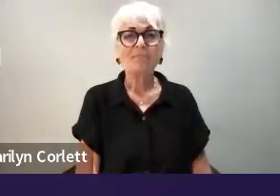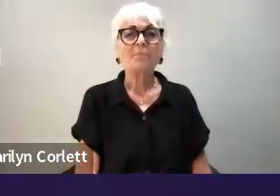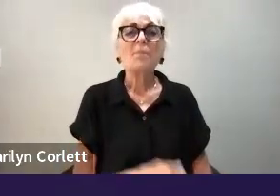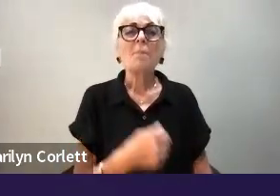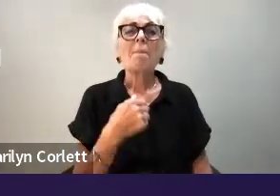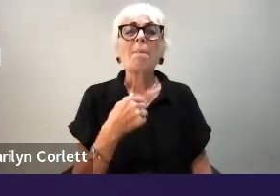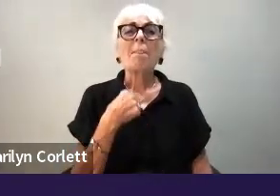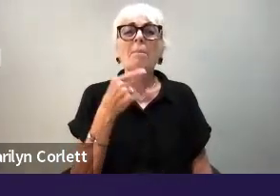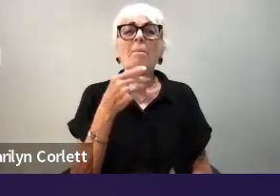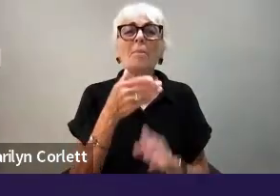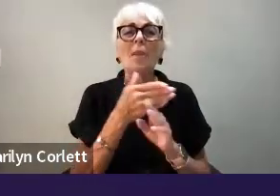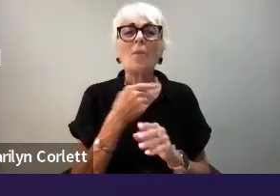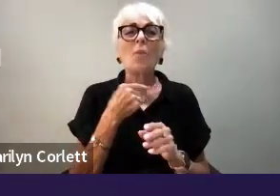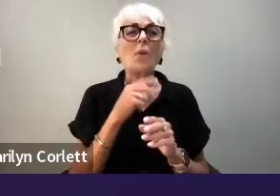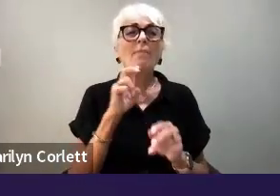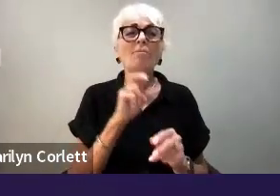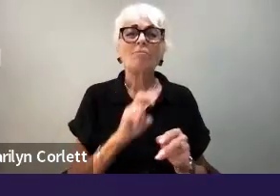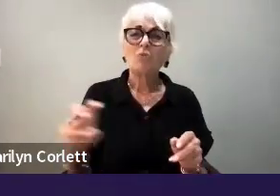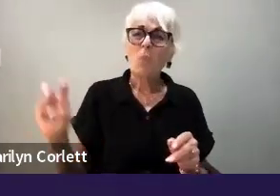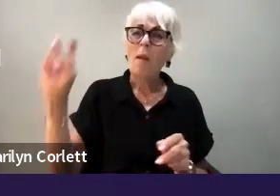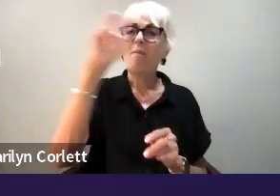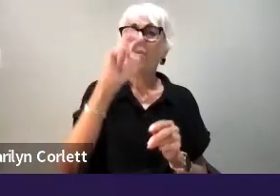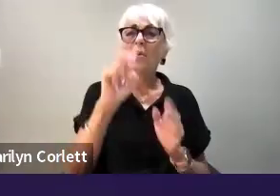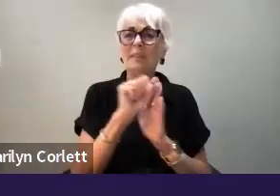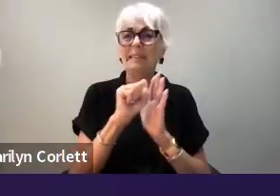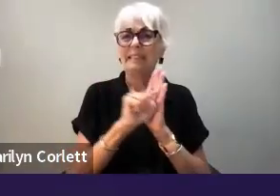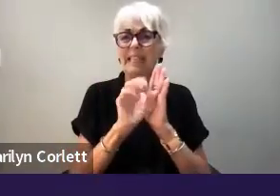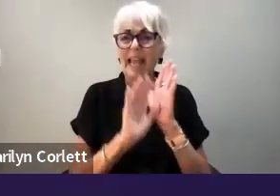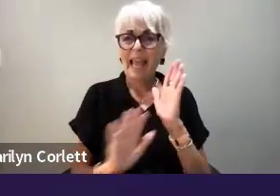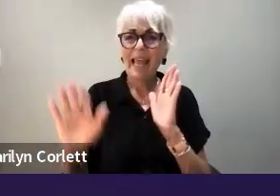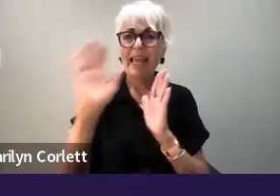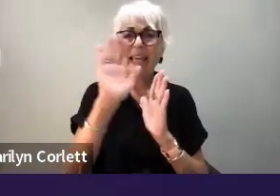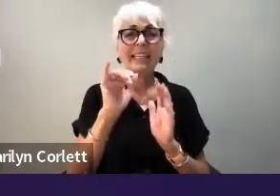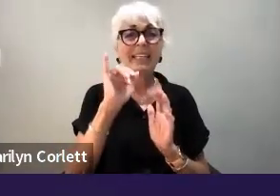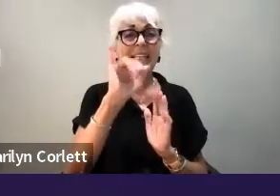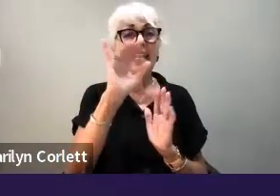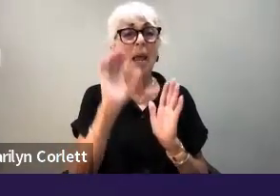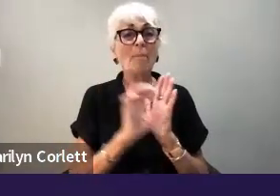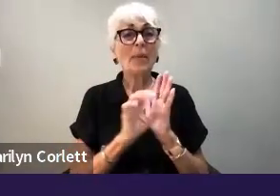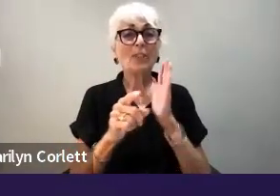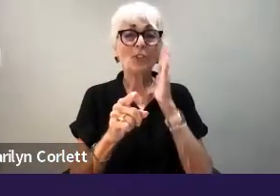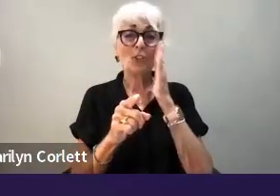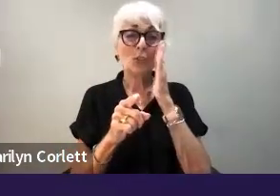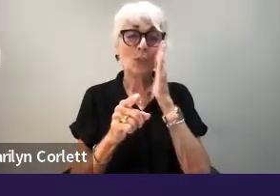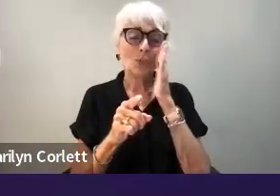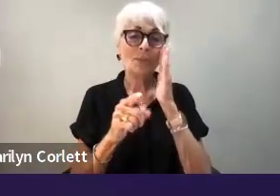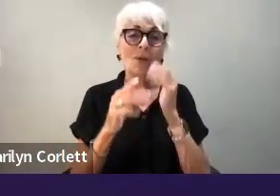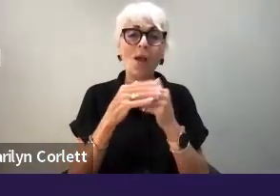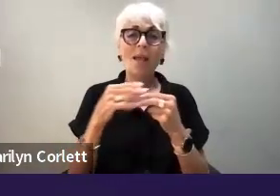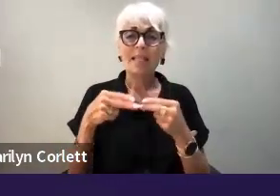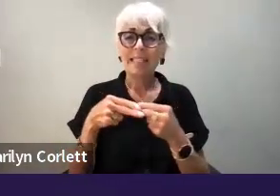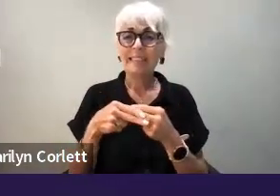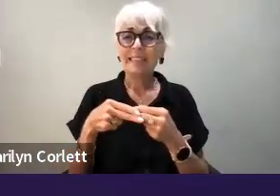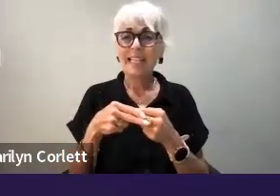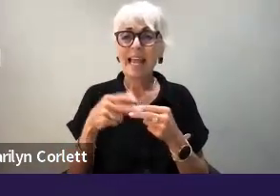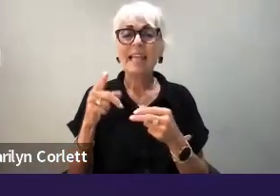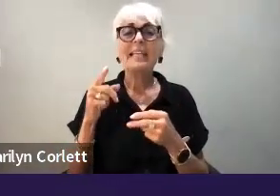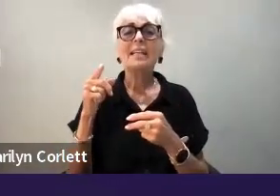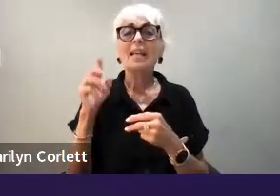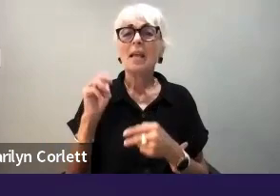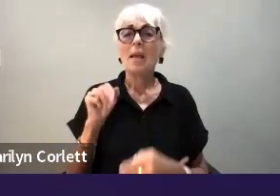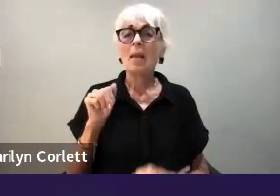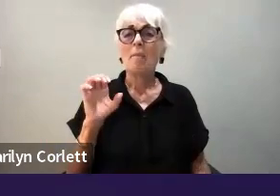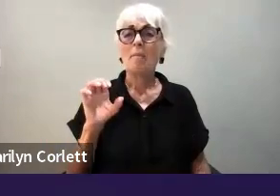mentioned before, we traveled the entire state of Michigan. So this particular picture on the slide was taken by the